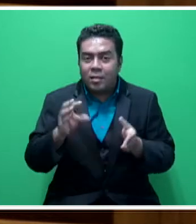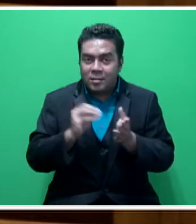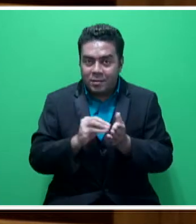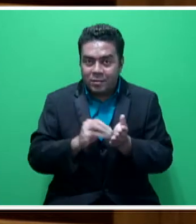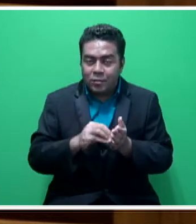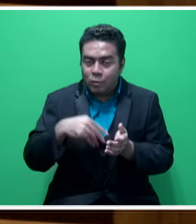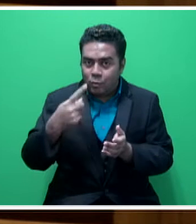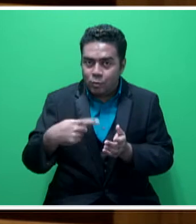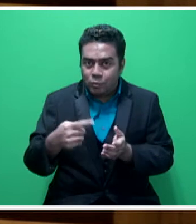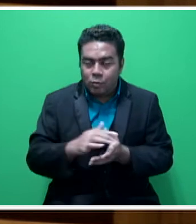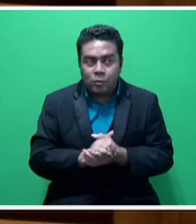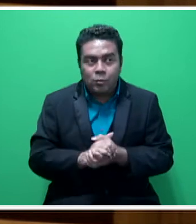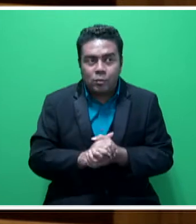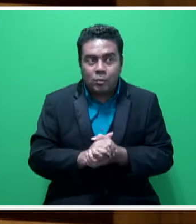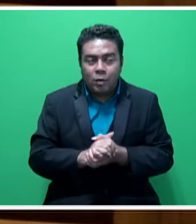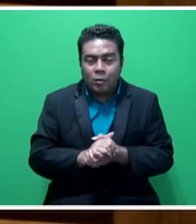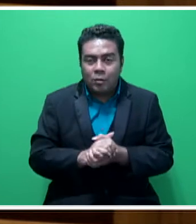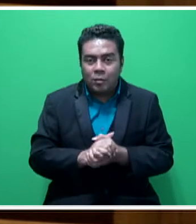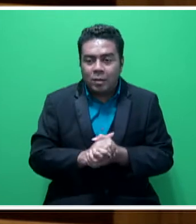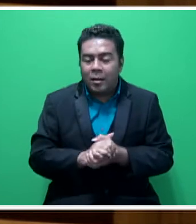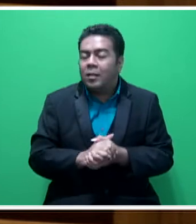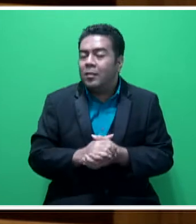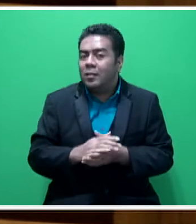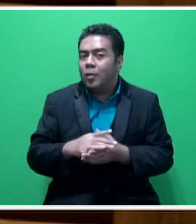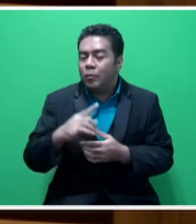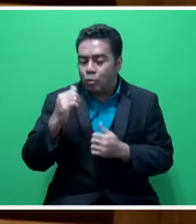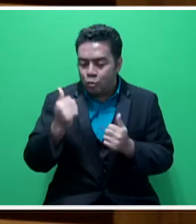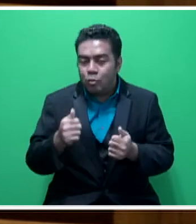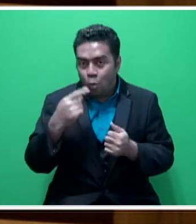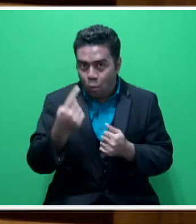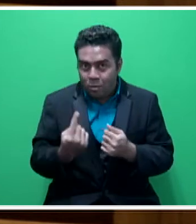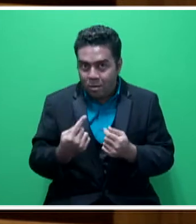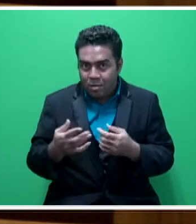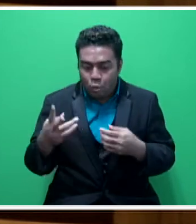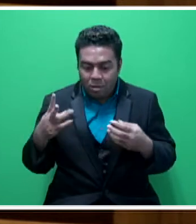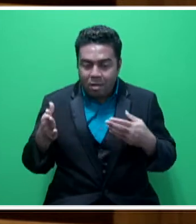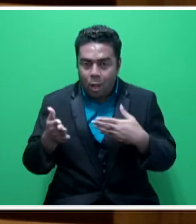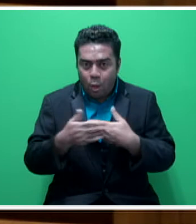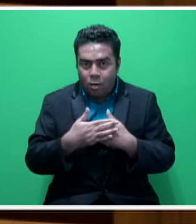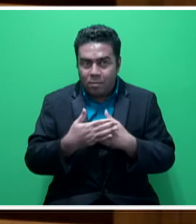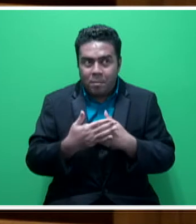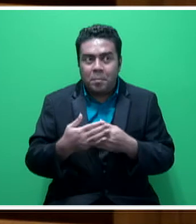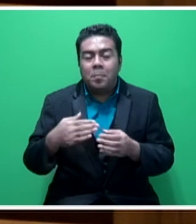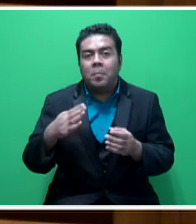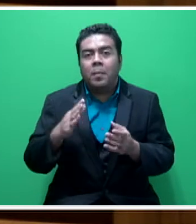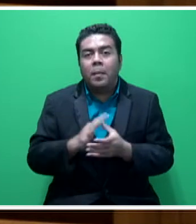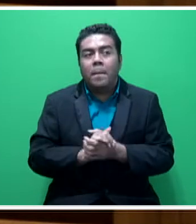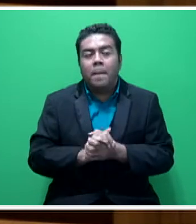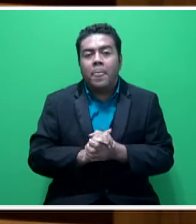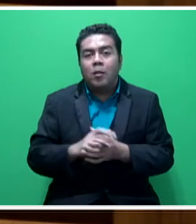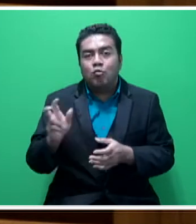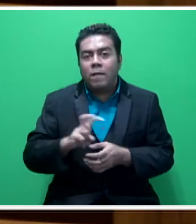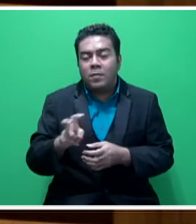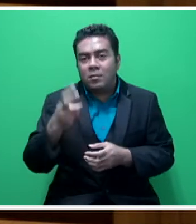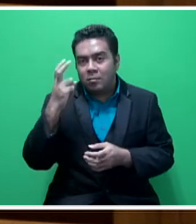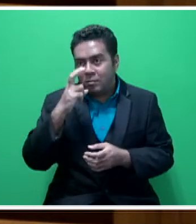literally reduced to the carriage of goods only during the lockdown period, and during the pandemic passenger travel was restricted